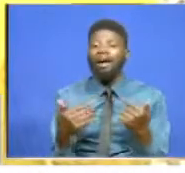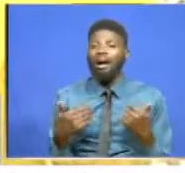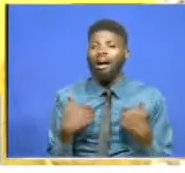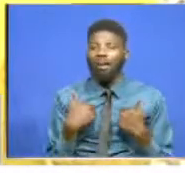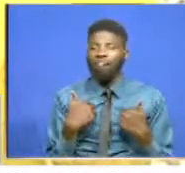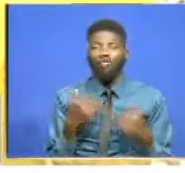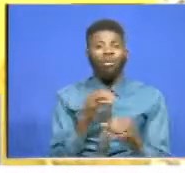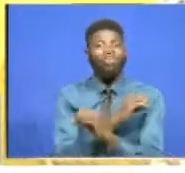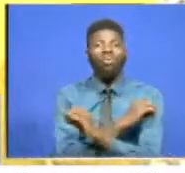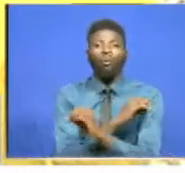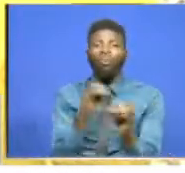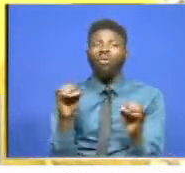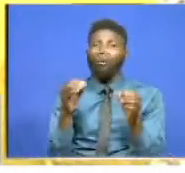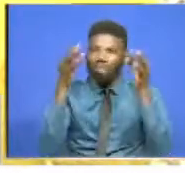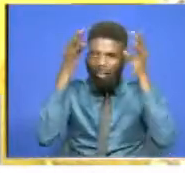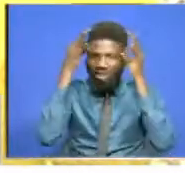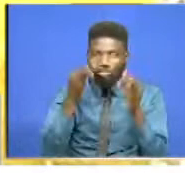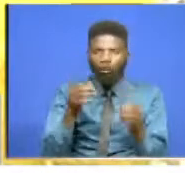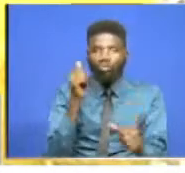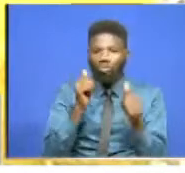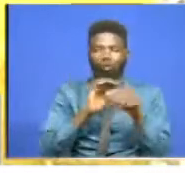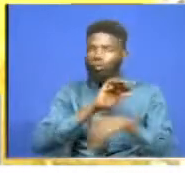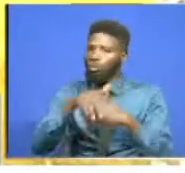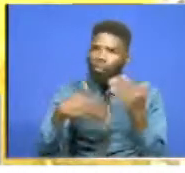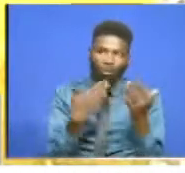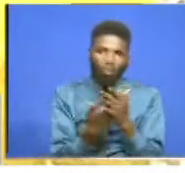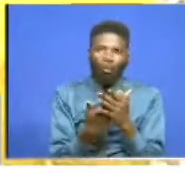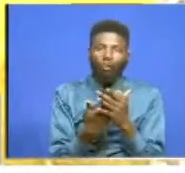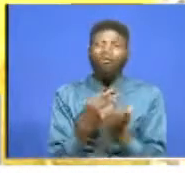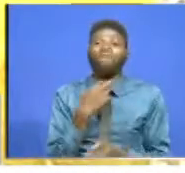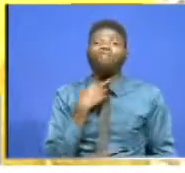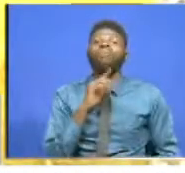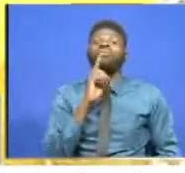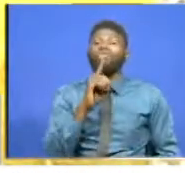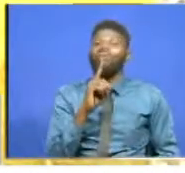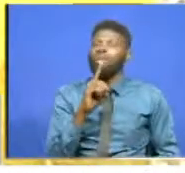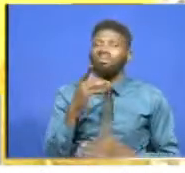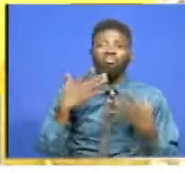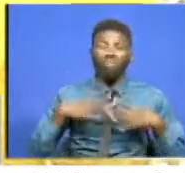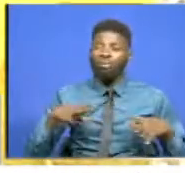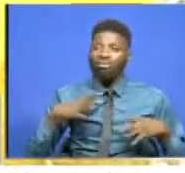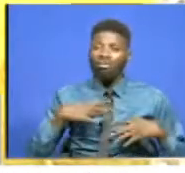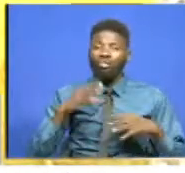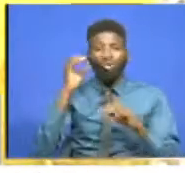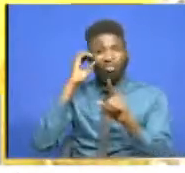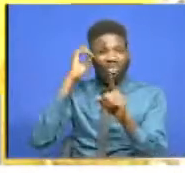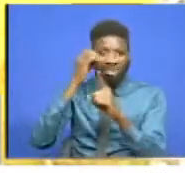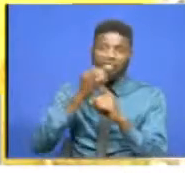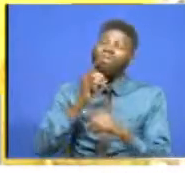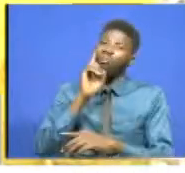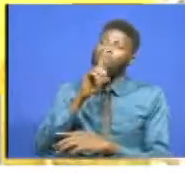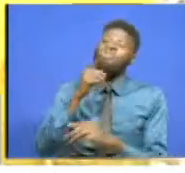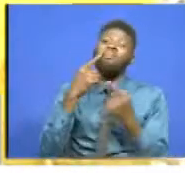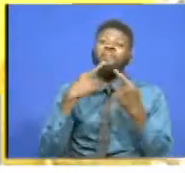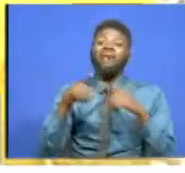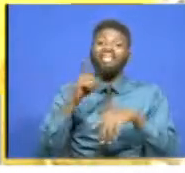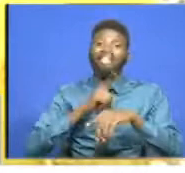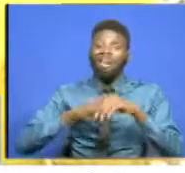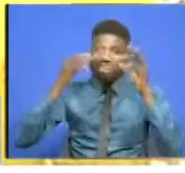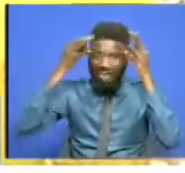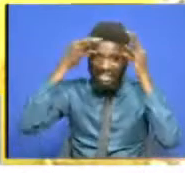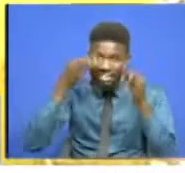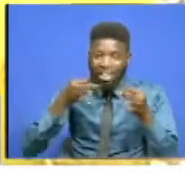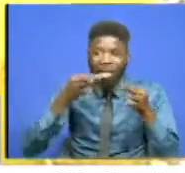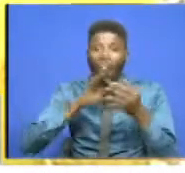unified decision. The vision is shared, the objectives are very much unified, but when it comes to, when decisions come from without the